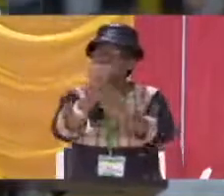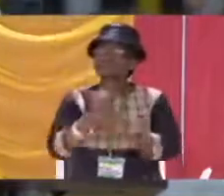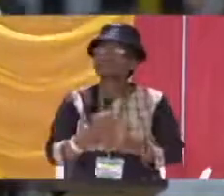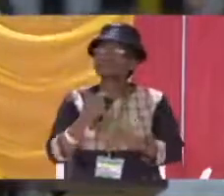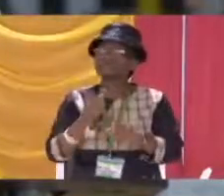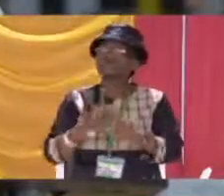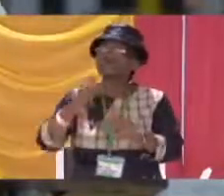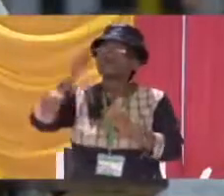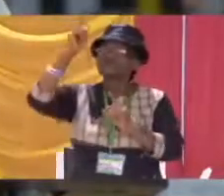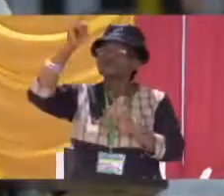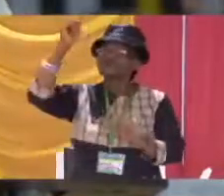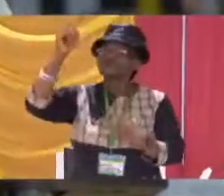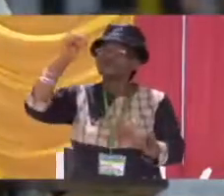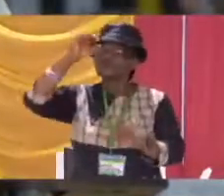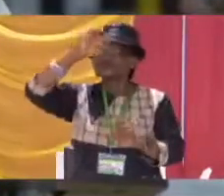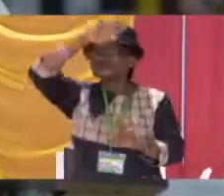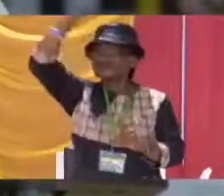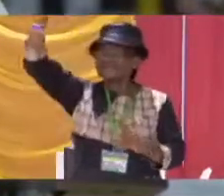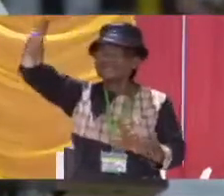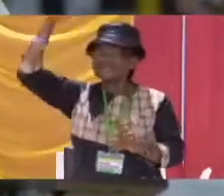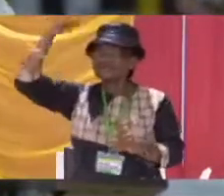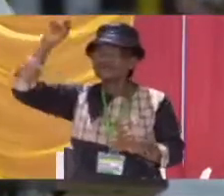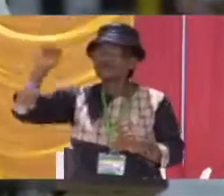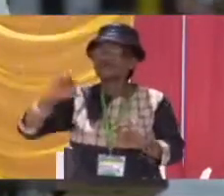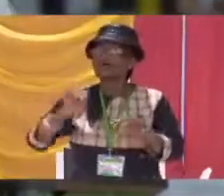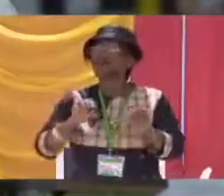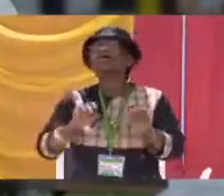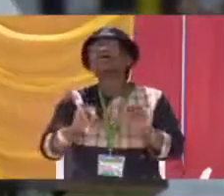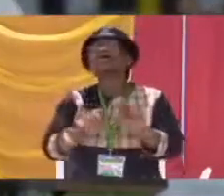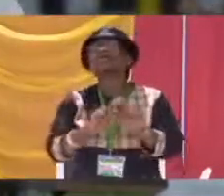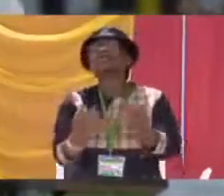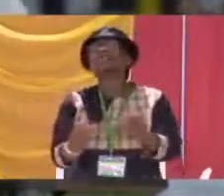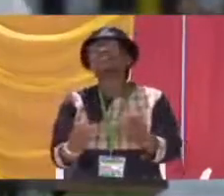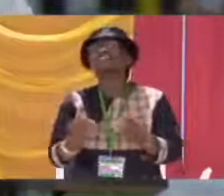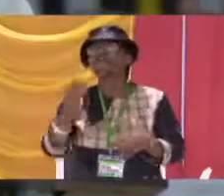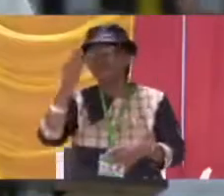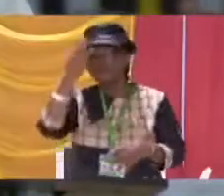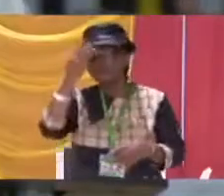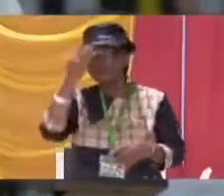for revelation knowledge, it's all from you.